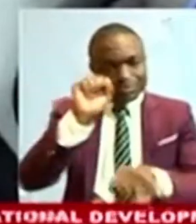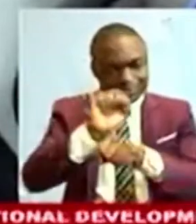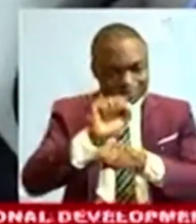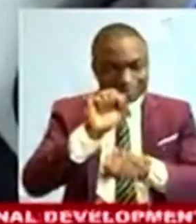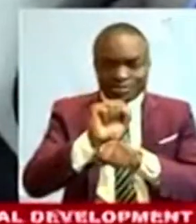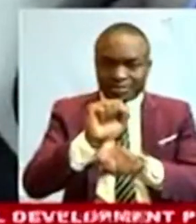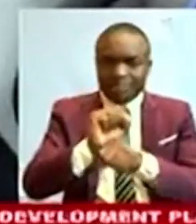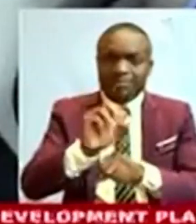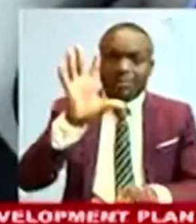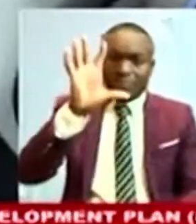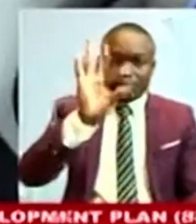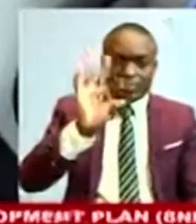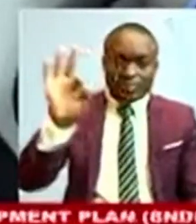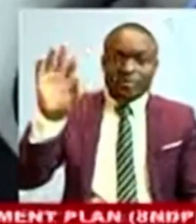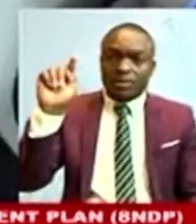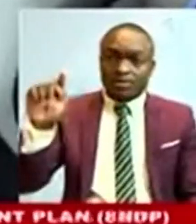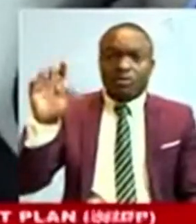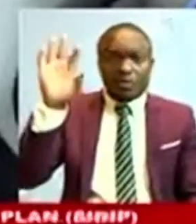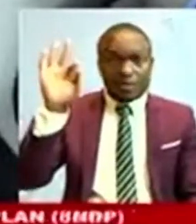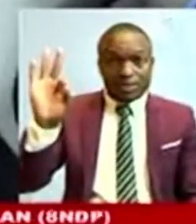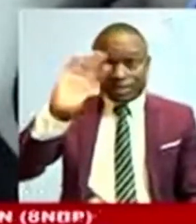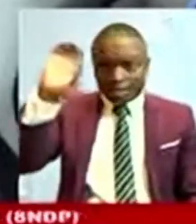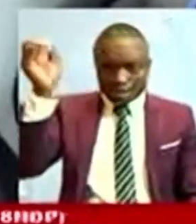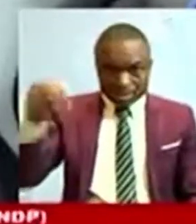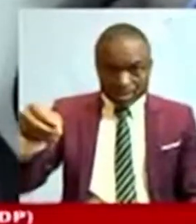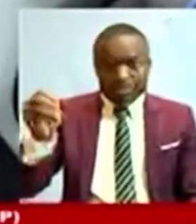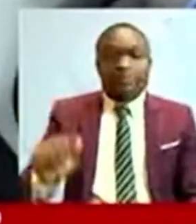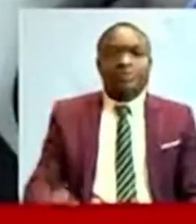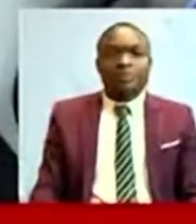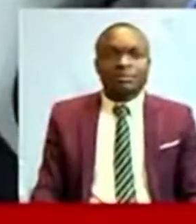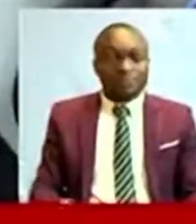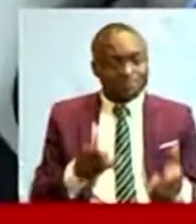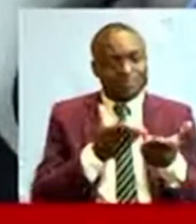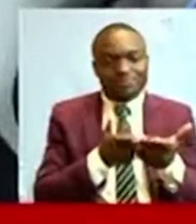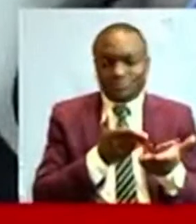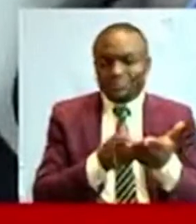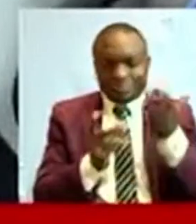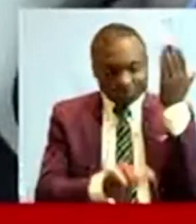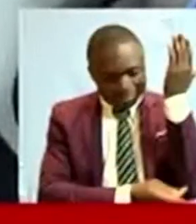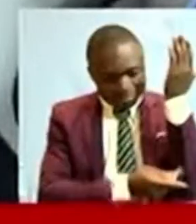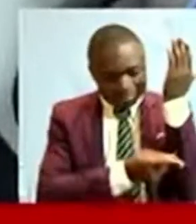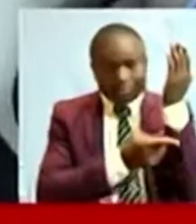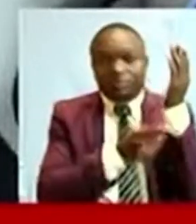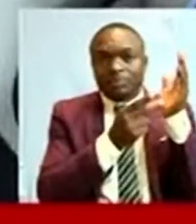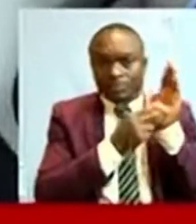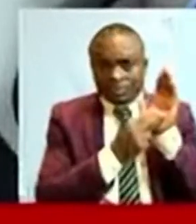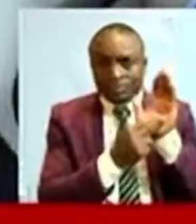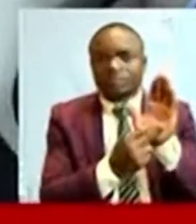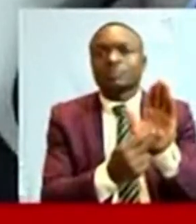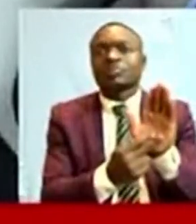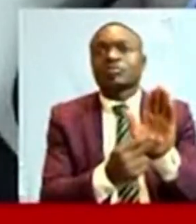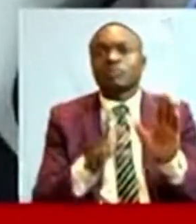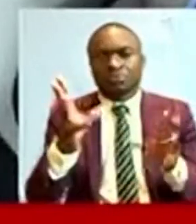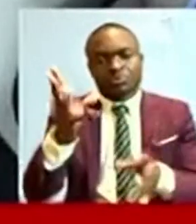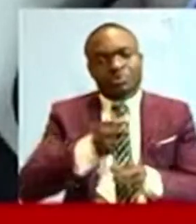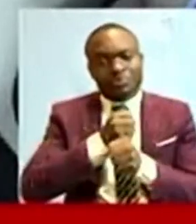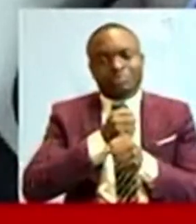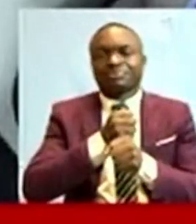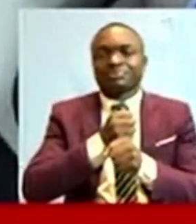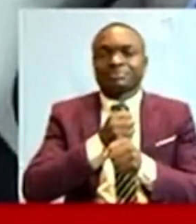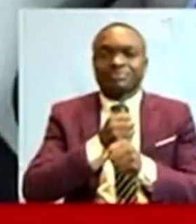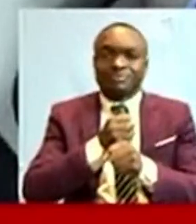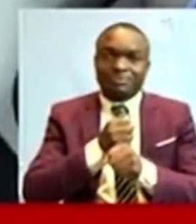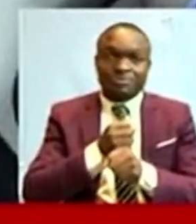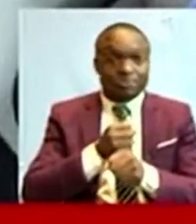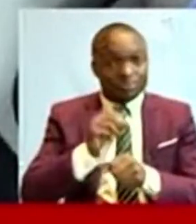at 99.9%. So this particular development indicator was fully met. The